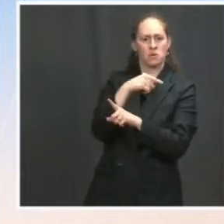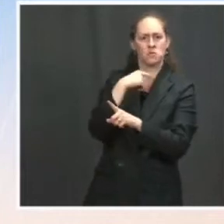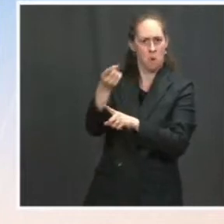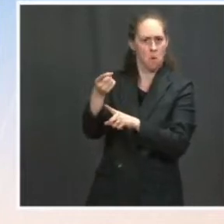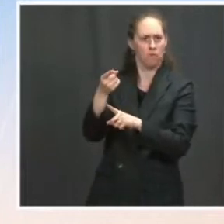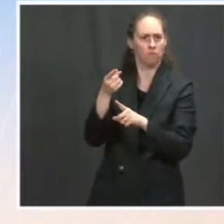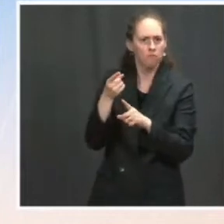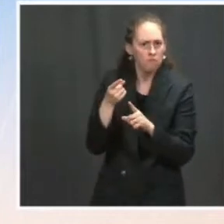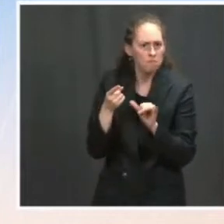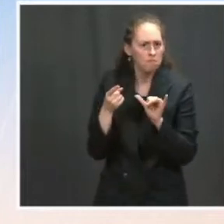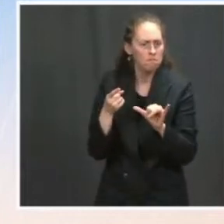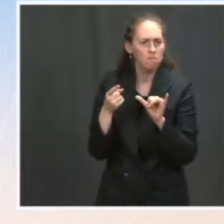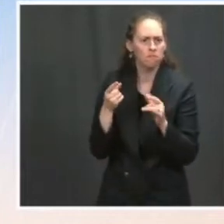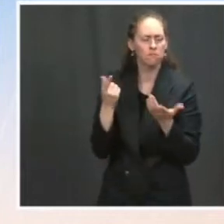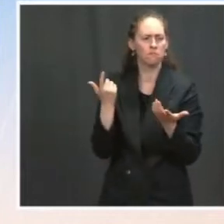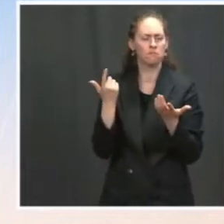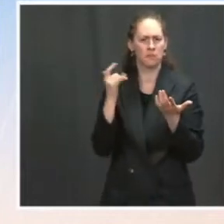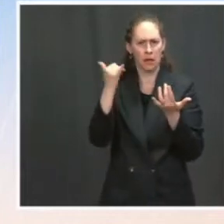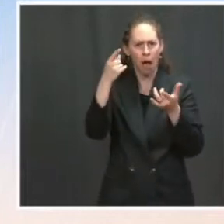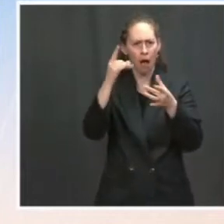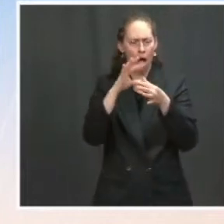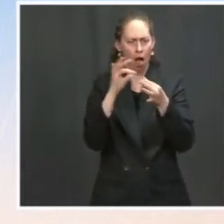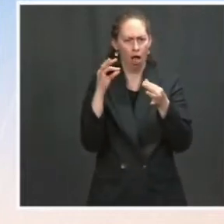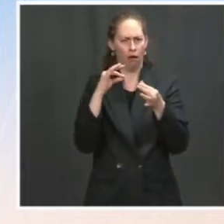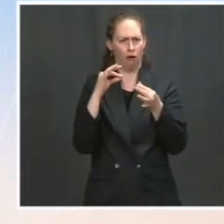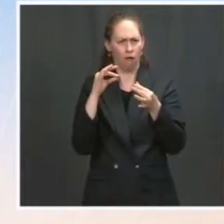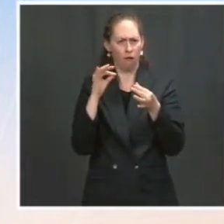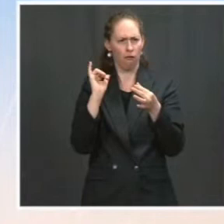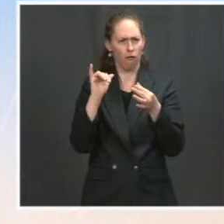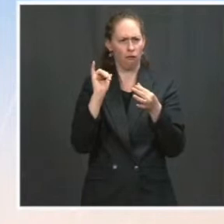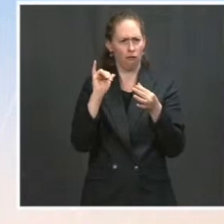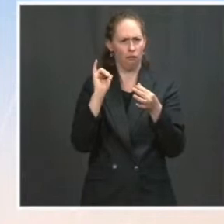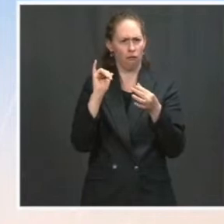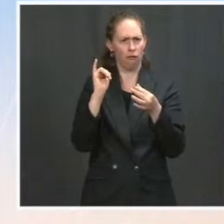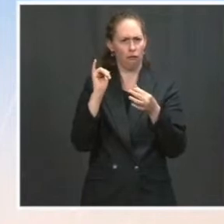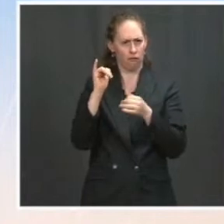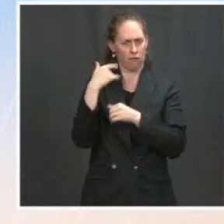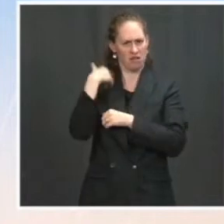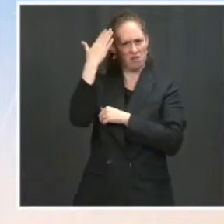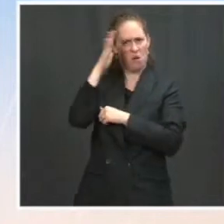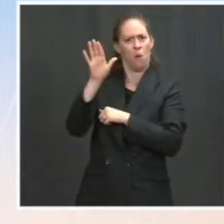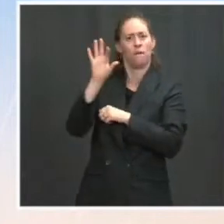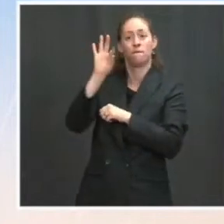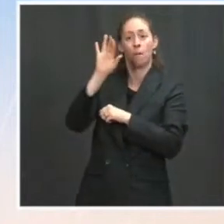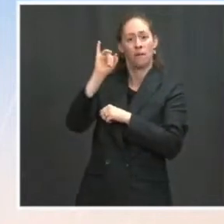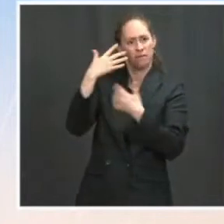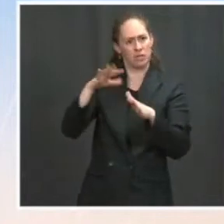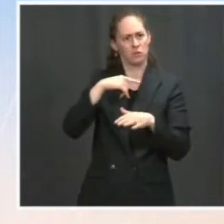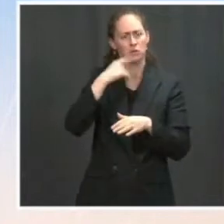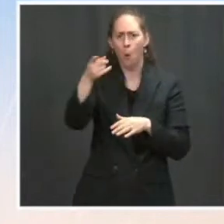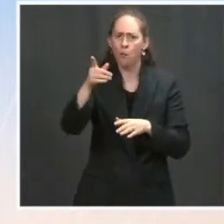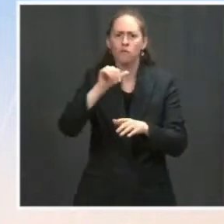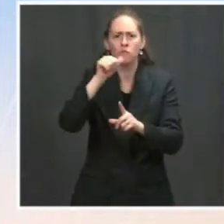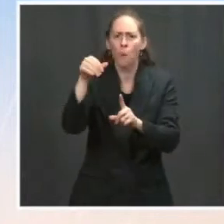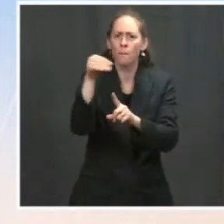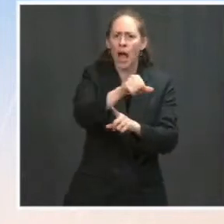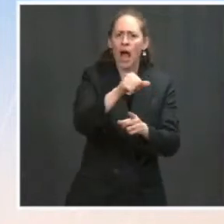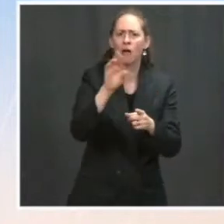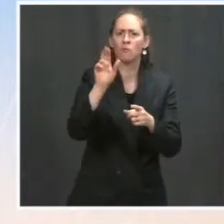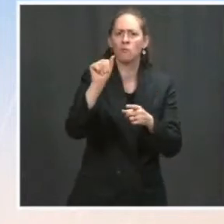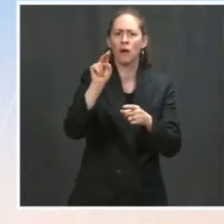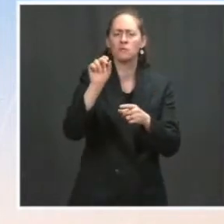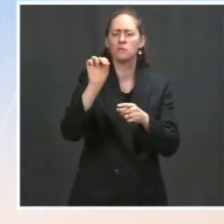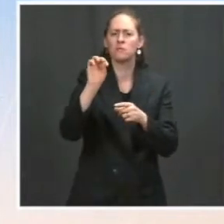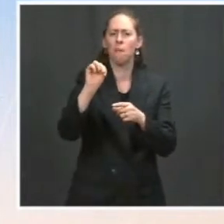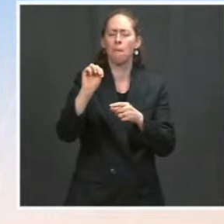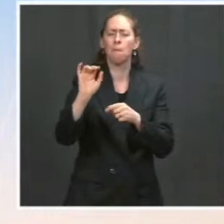has given across many administrations. And both you and Liz both mentioned the concern that the